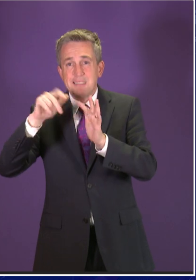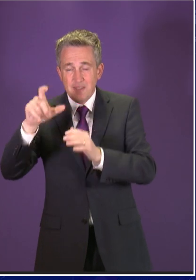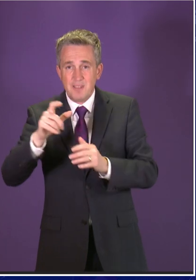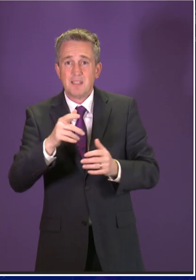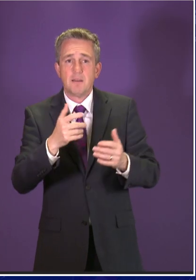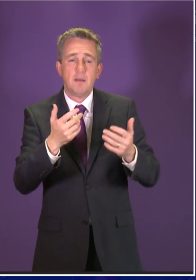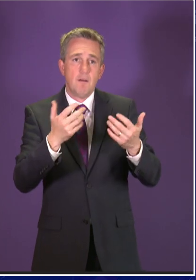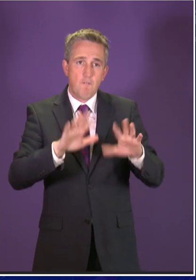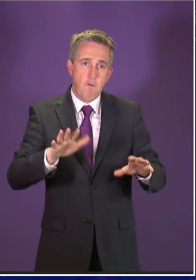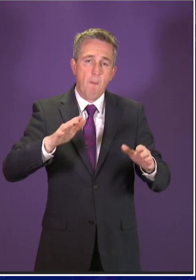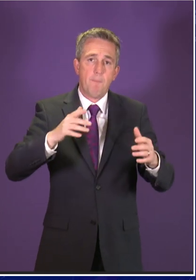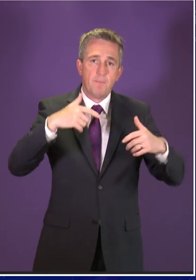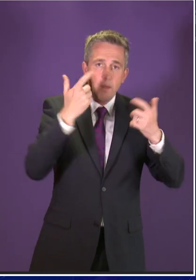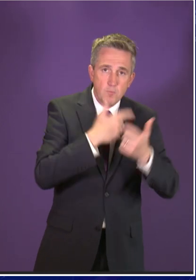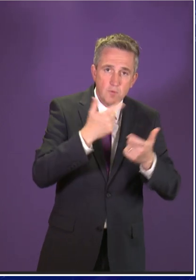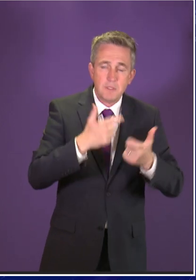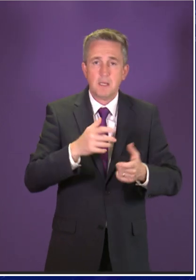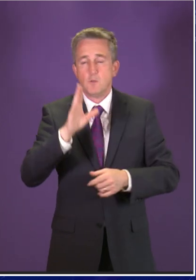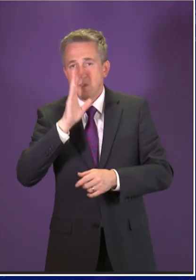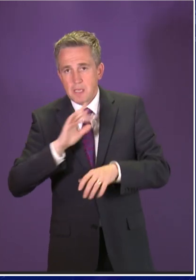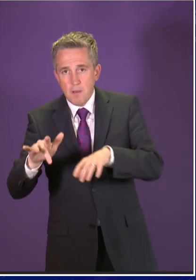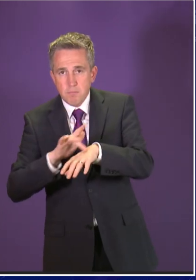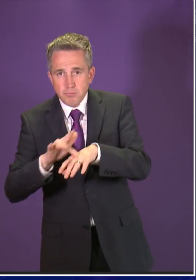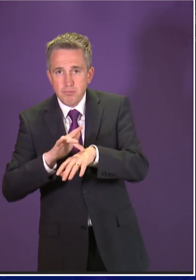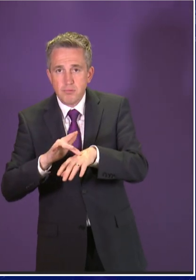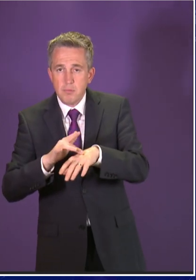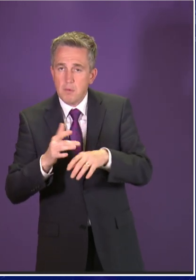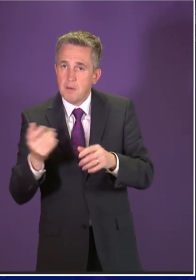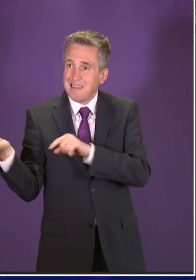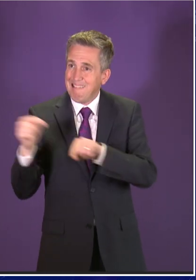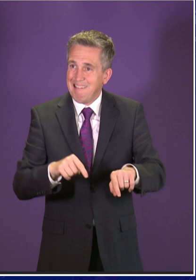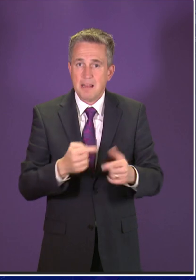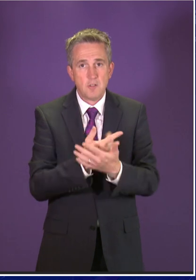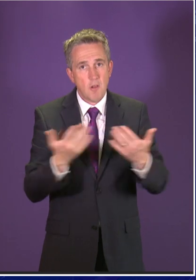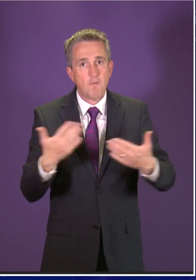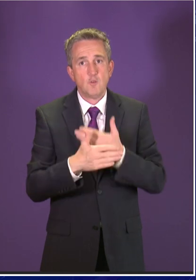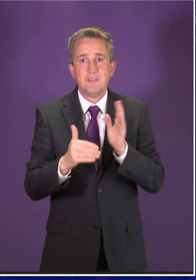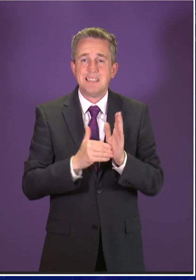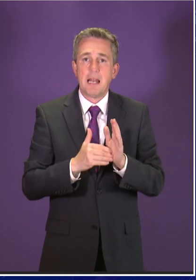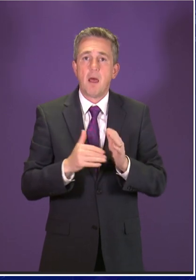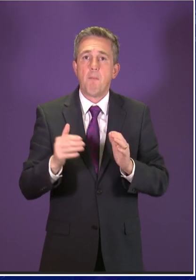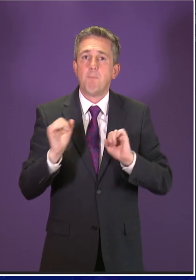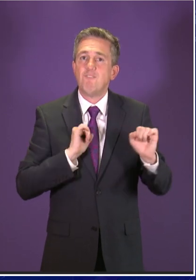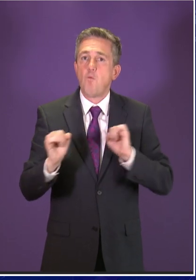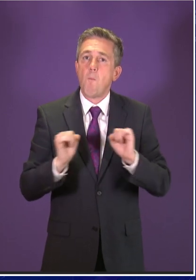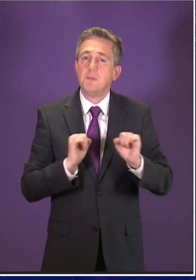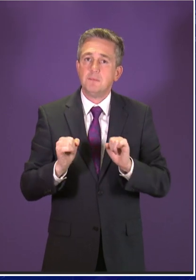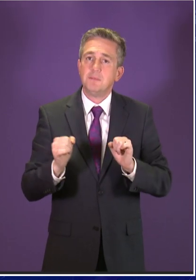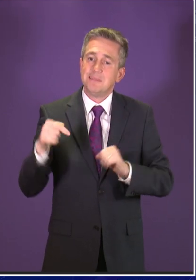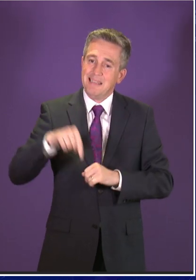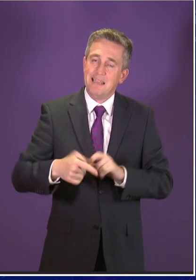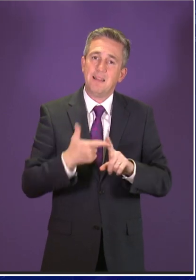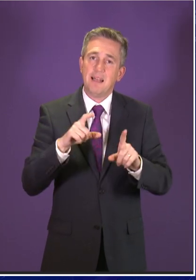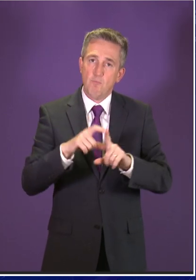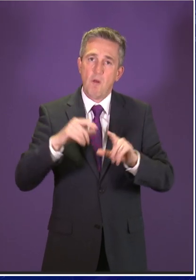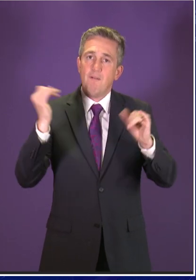the light-hearted, numerous and diverse New Zealand artists have participated in the